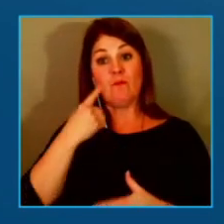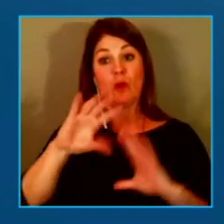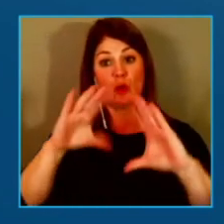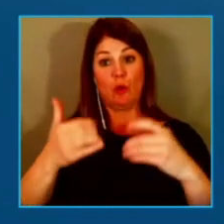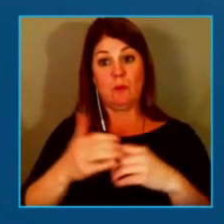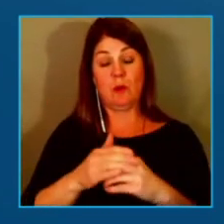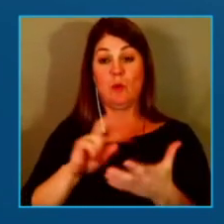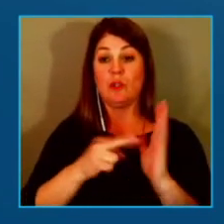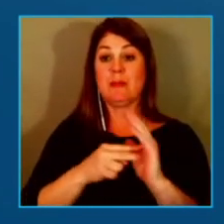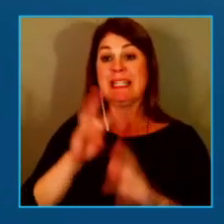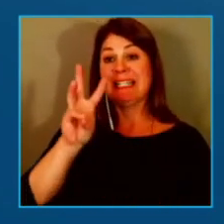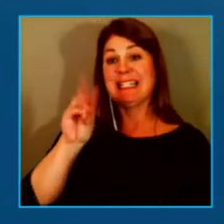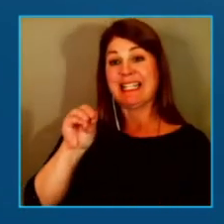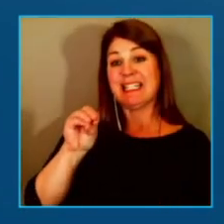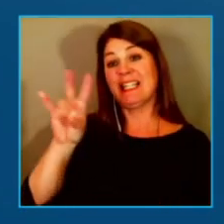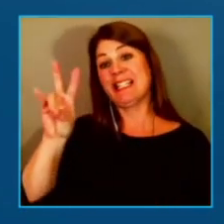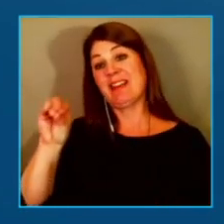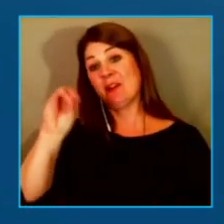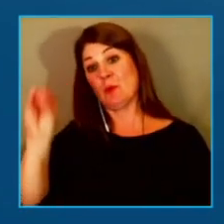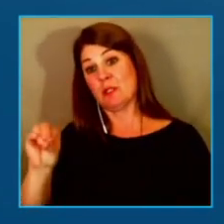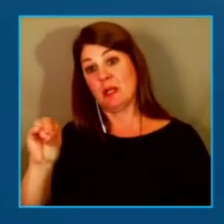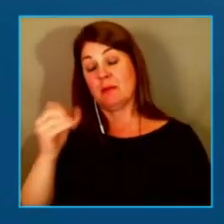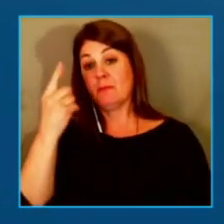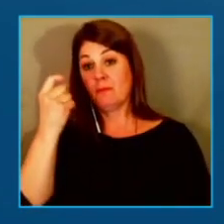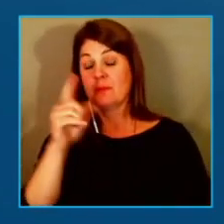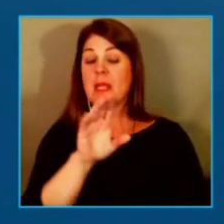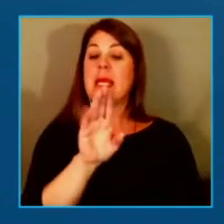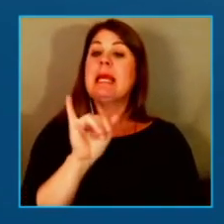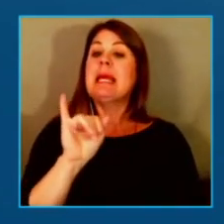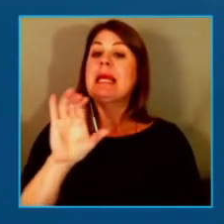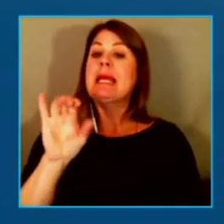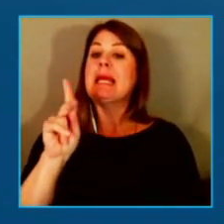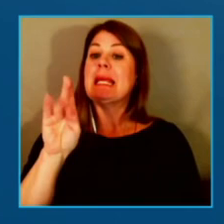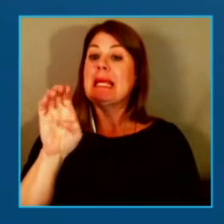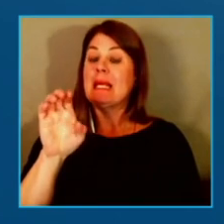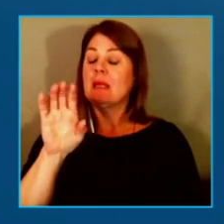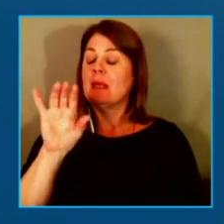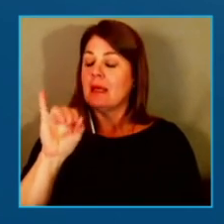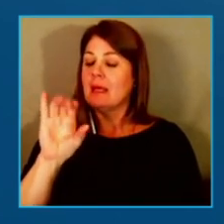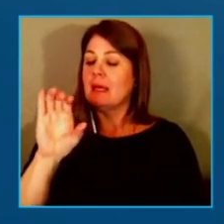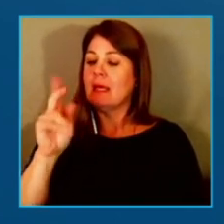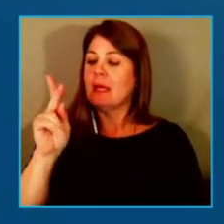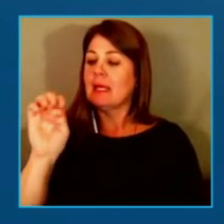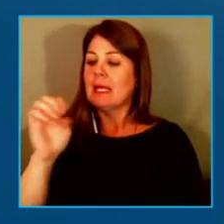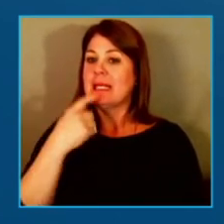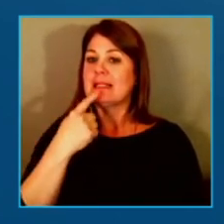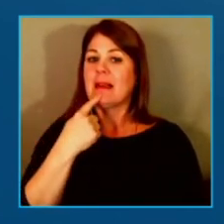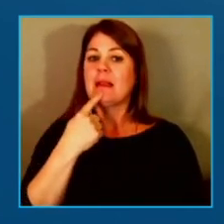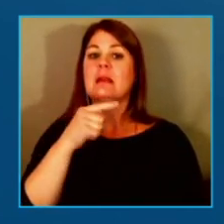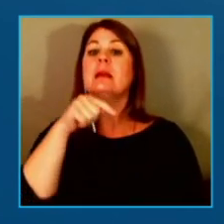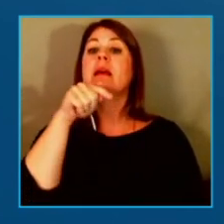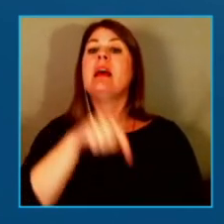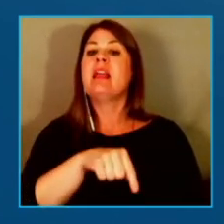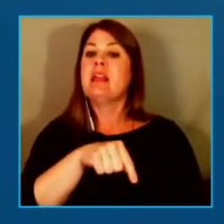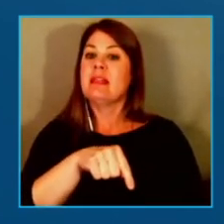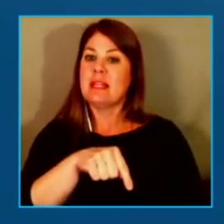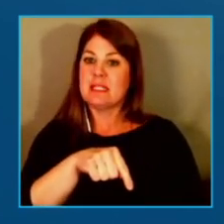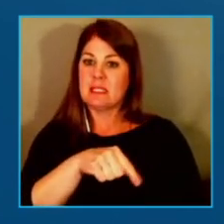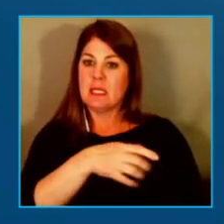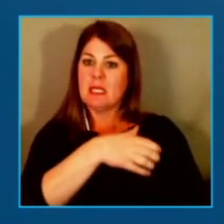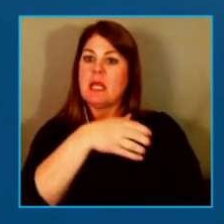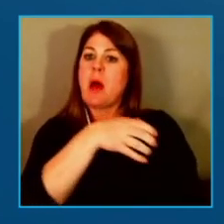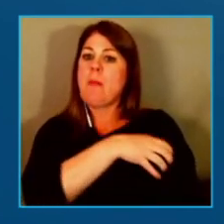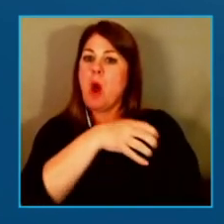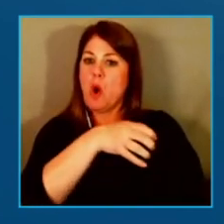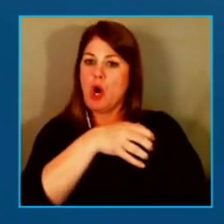70%. Mr. Icky said, the long and short of it is, this is a power grab. This is plain and